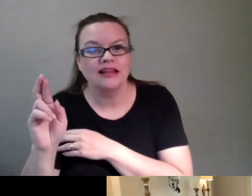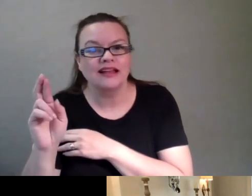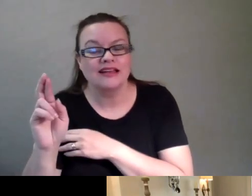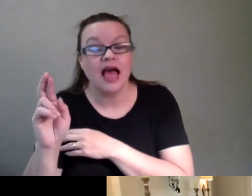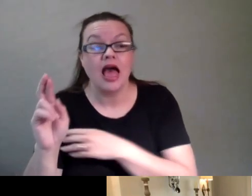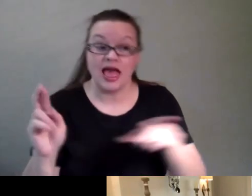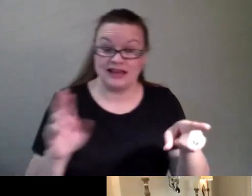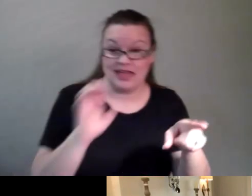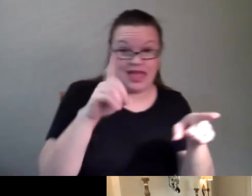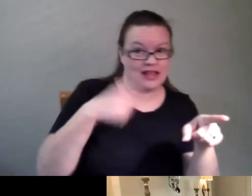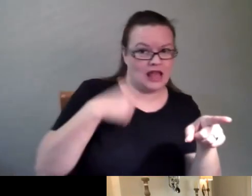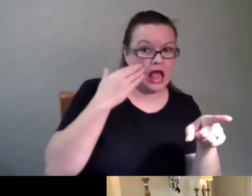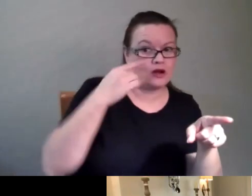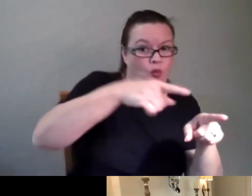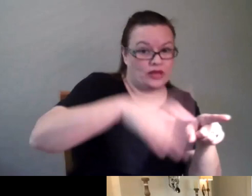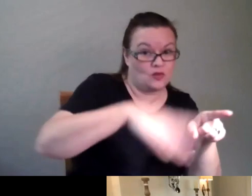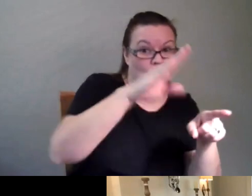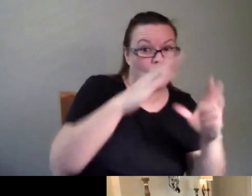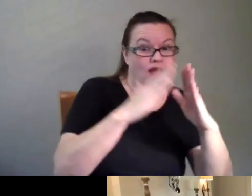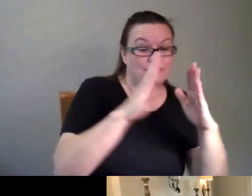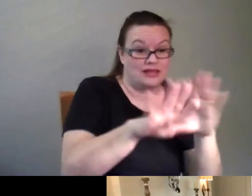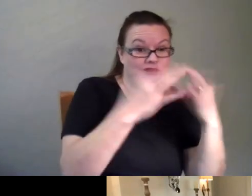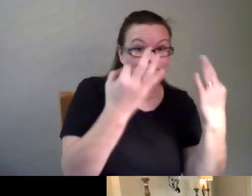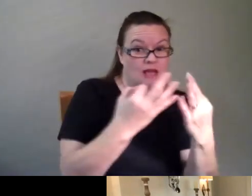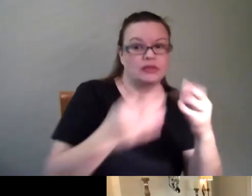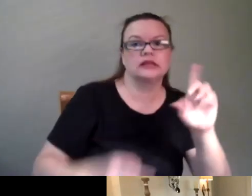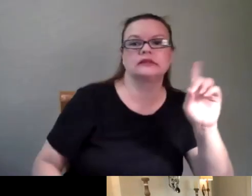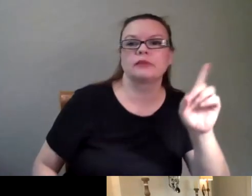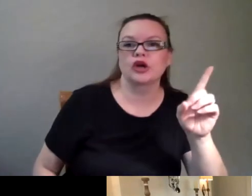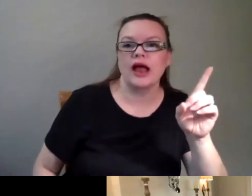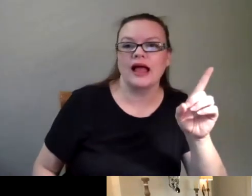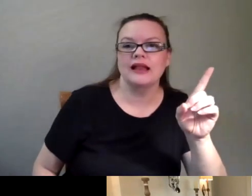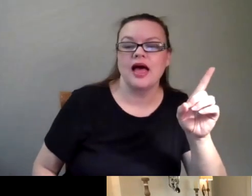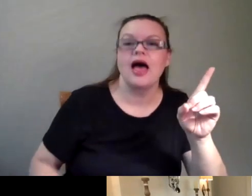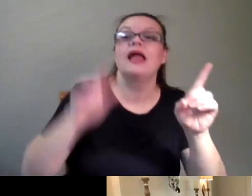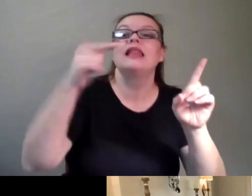party, which I think is key to our friendship and our perspective on things.